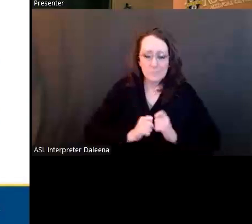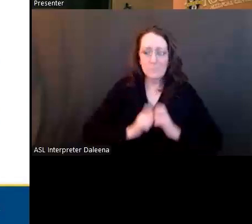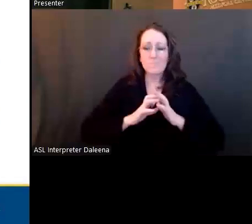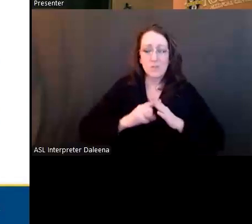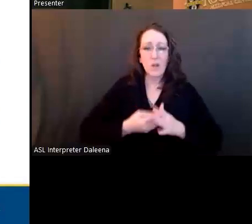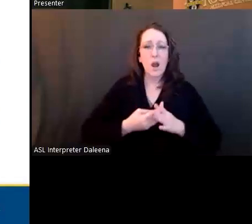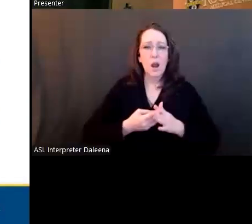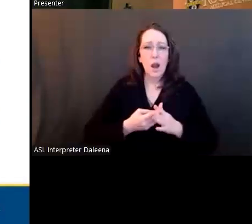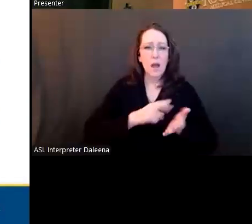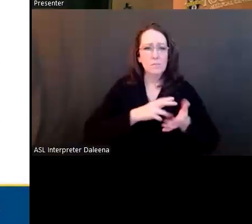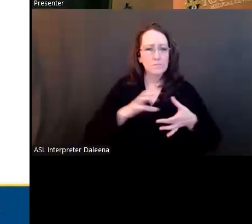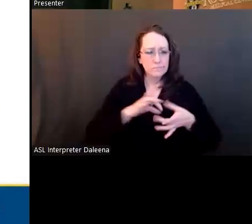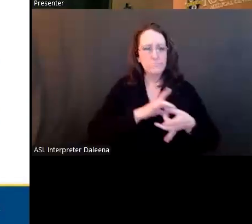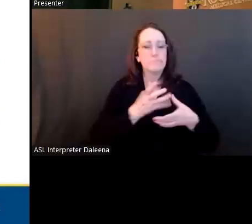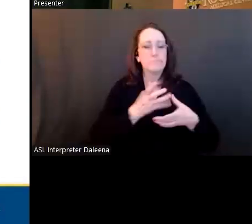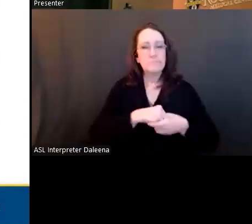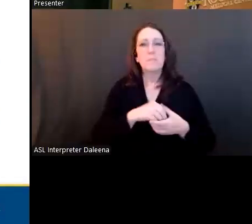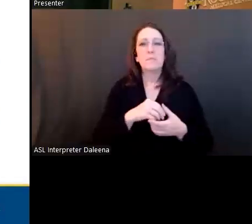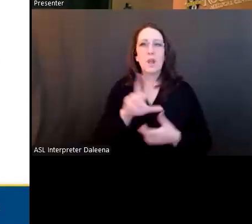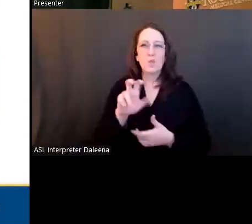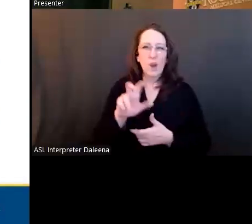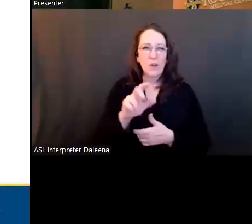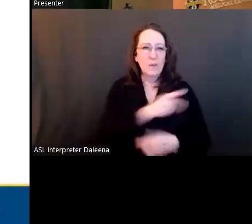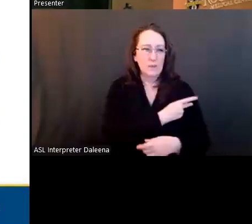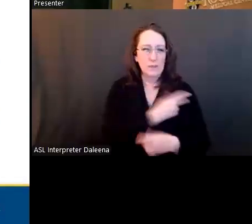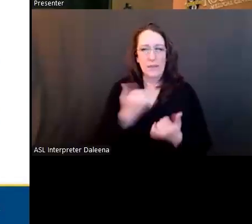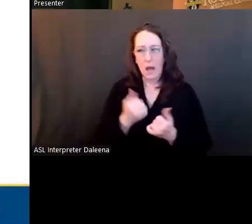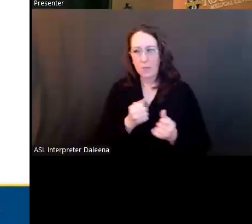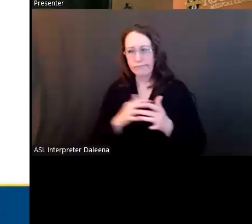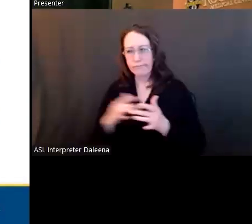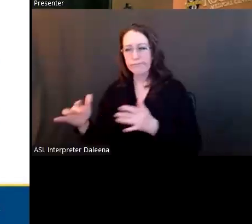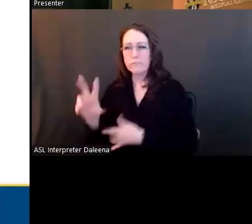patients, and now it's grown to nearly 2,000.